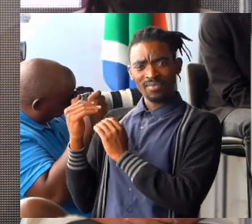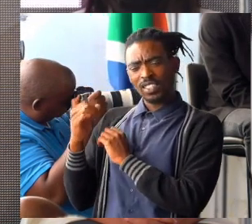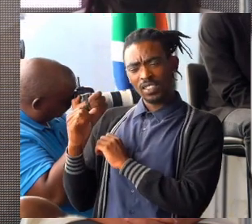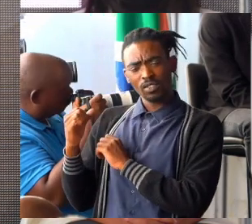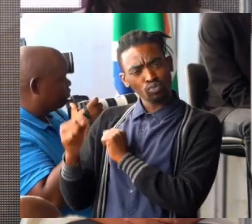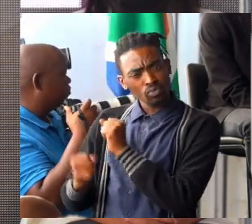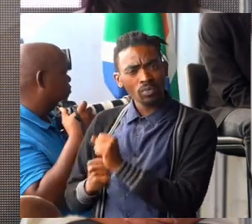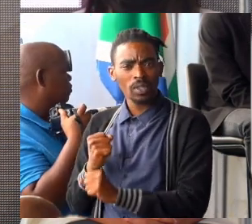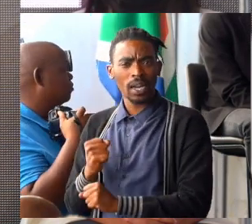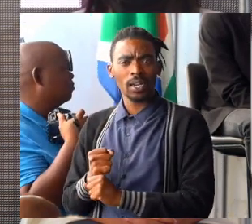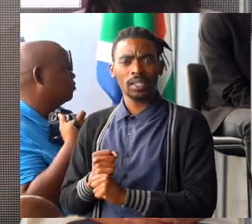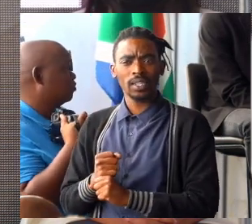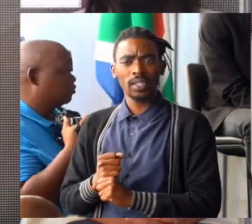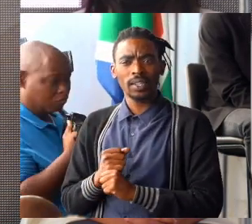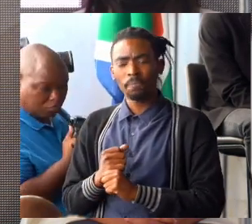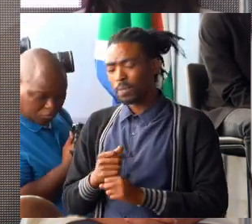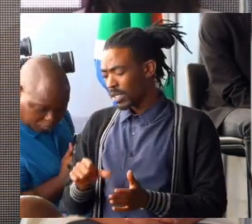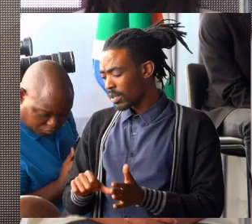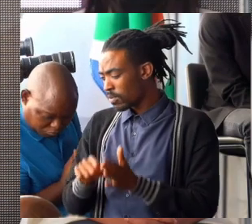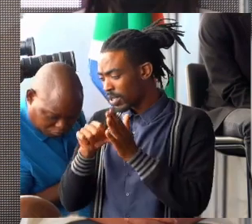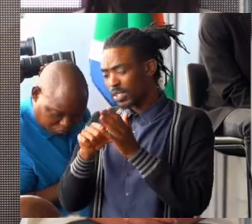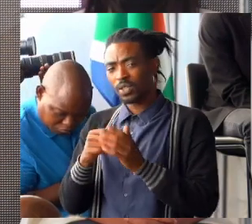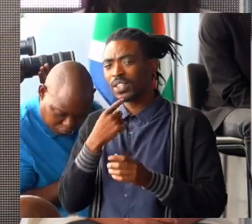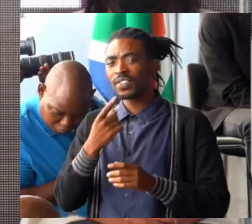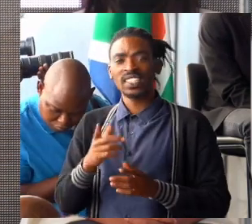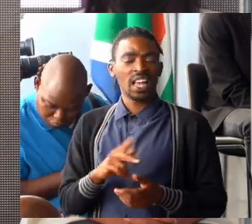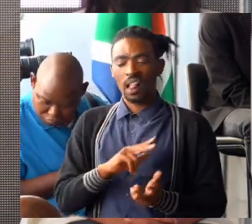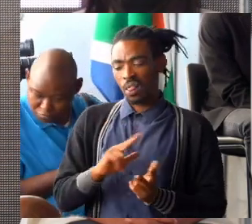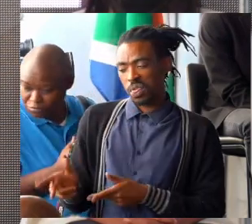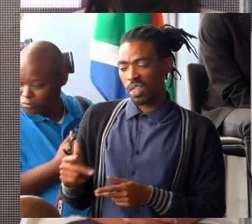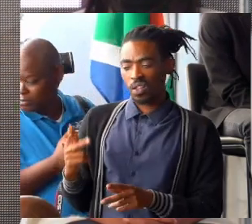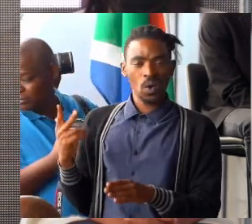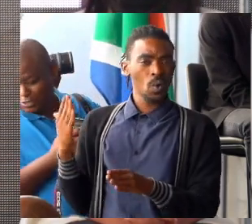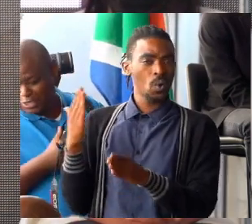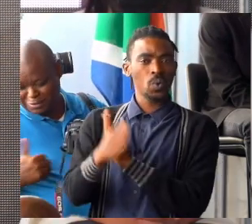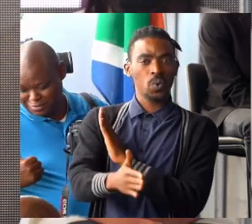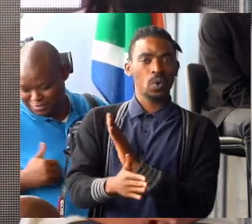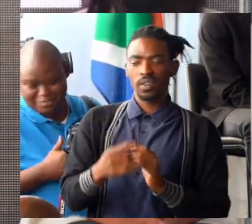We cannot drive past Dalibunga's grave in Kuno